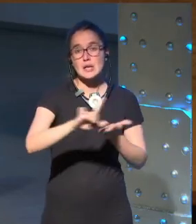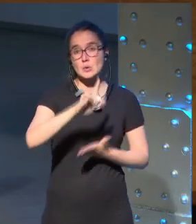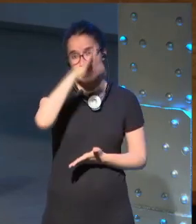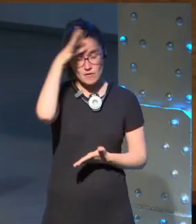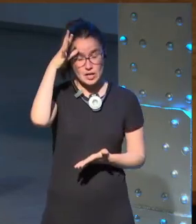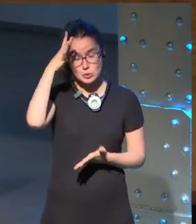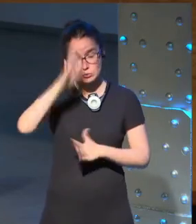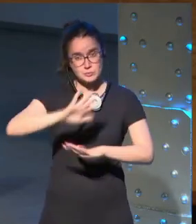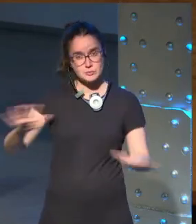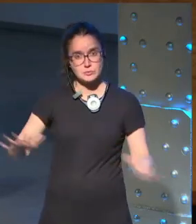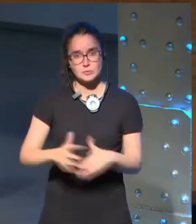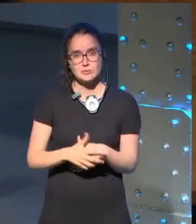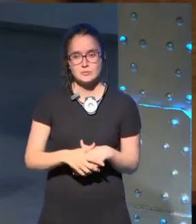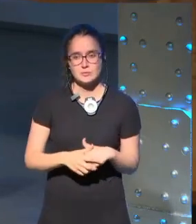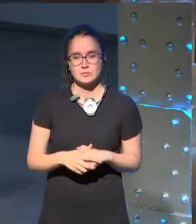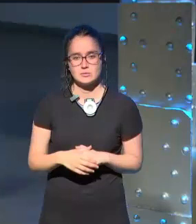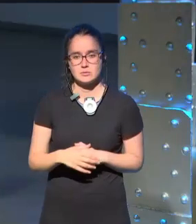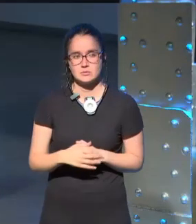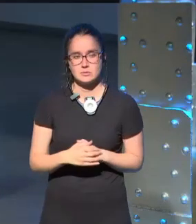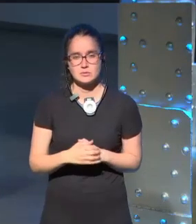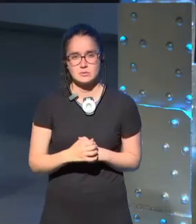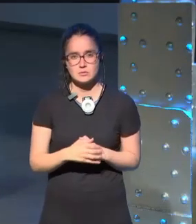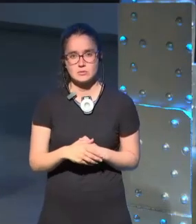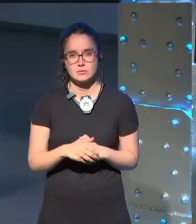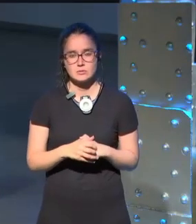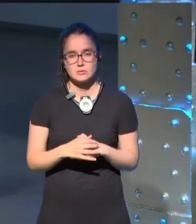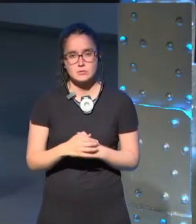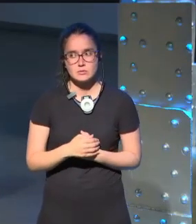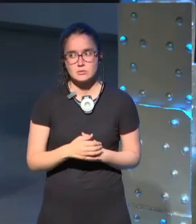easy literature, some literature, and that's it.